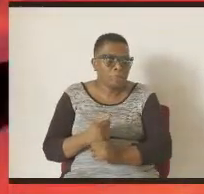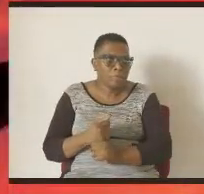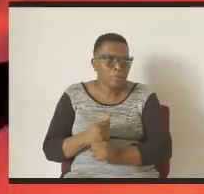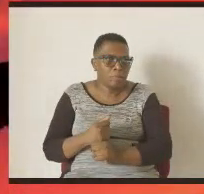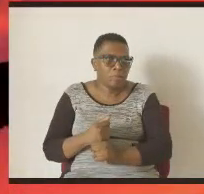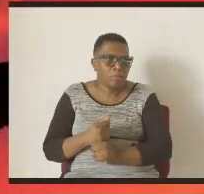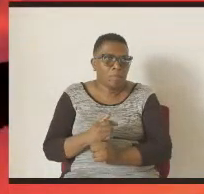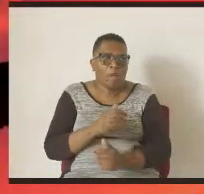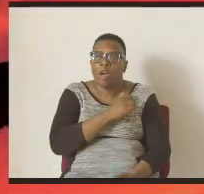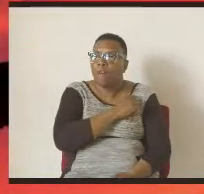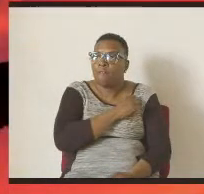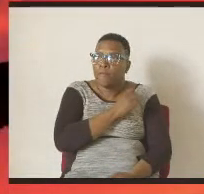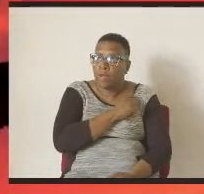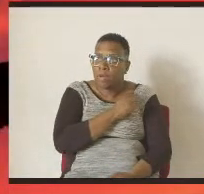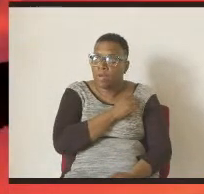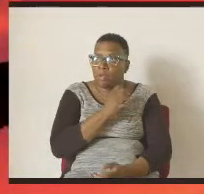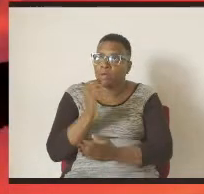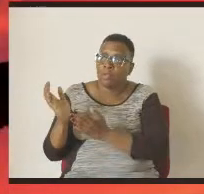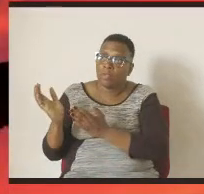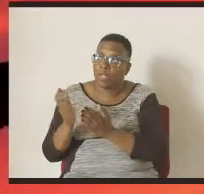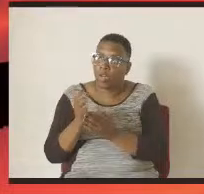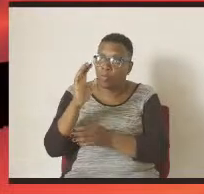Volunteer to take up your cross daily